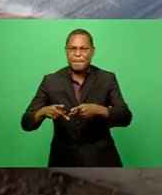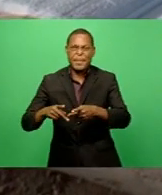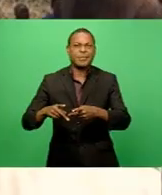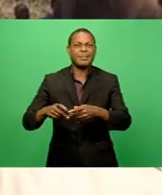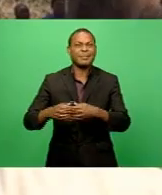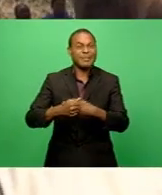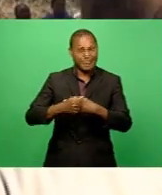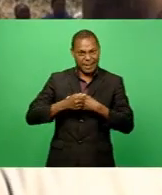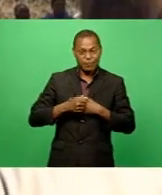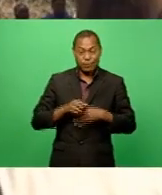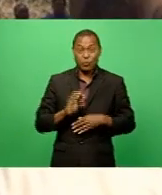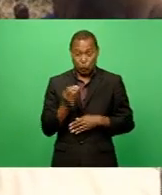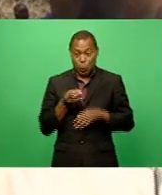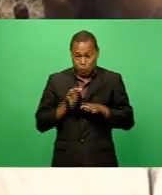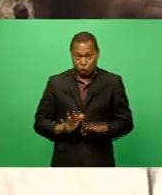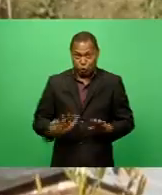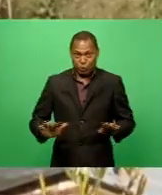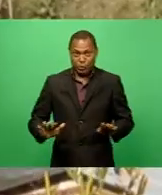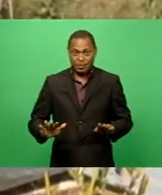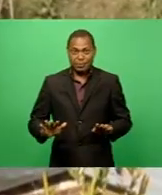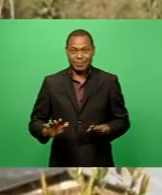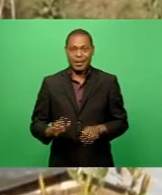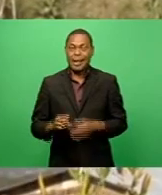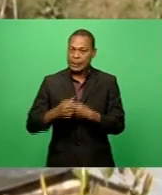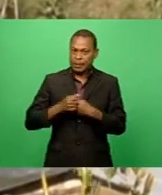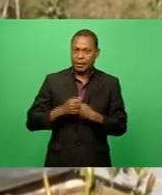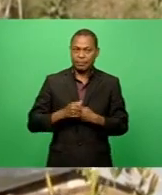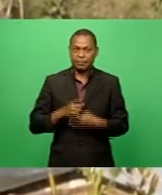case something like this happens again.